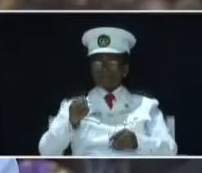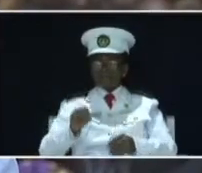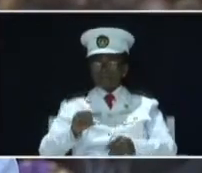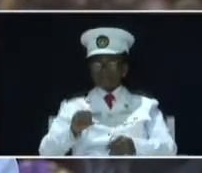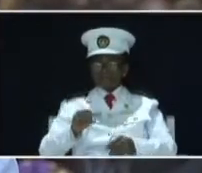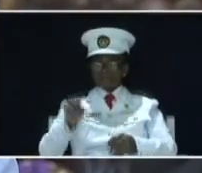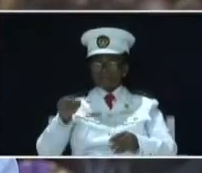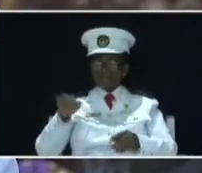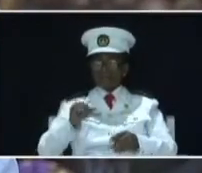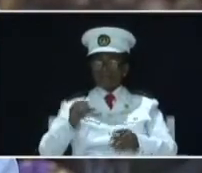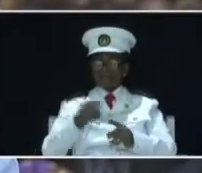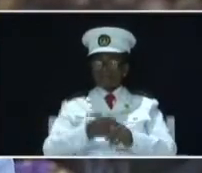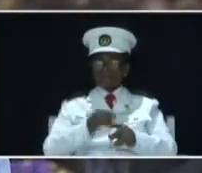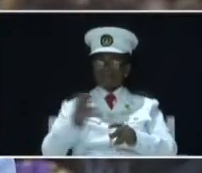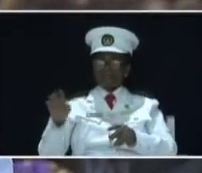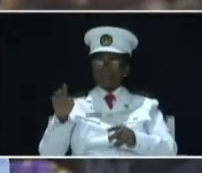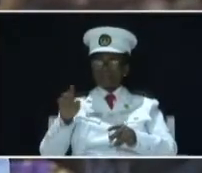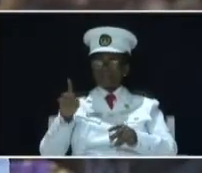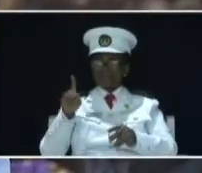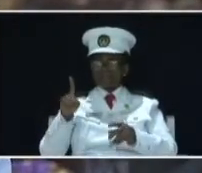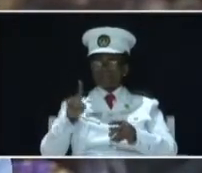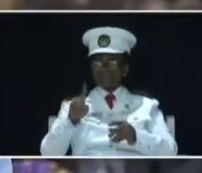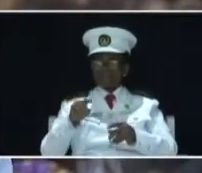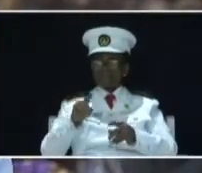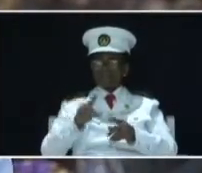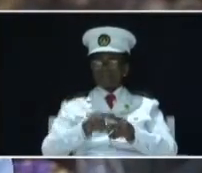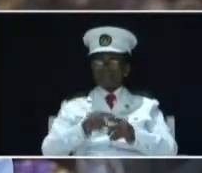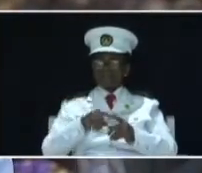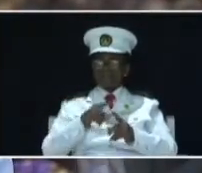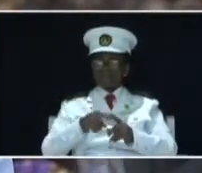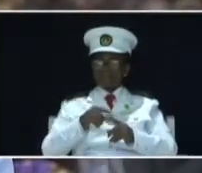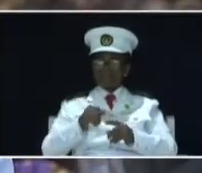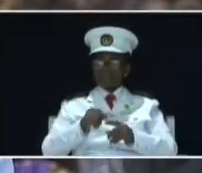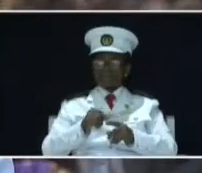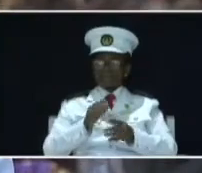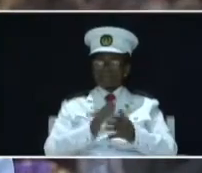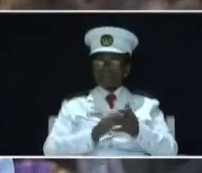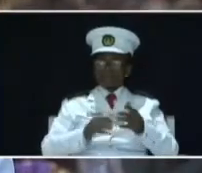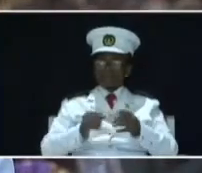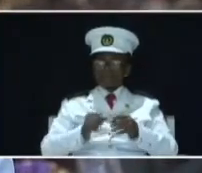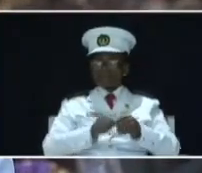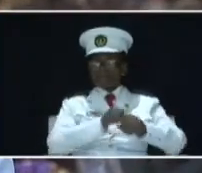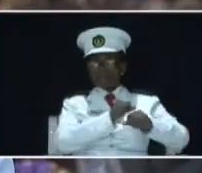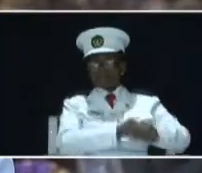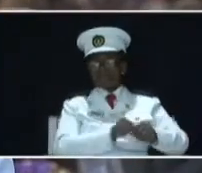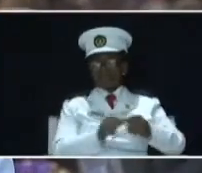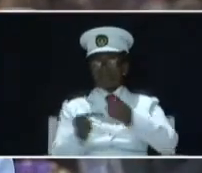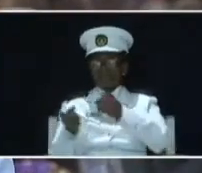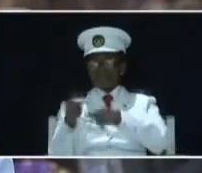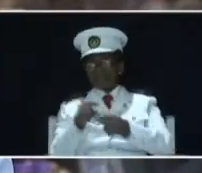12. When some soldiers came to arrest Elijah,